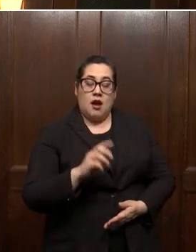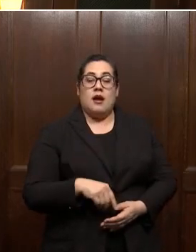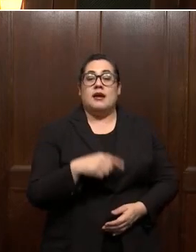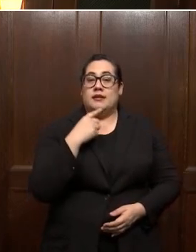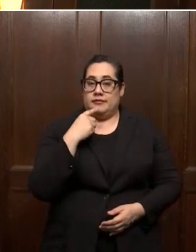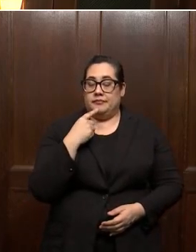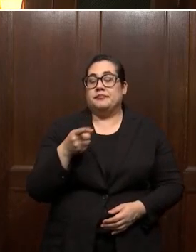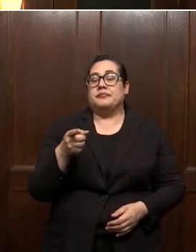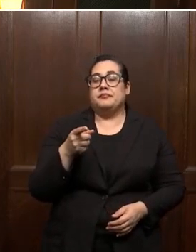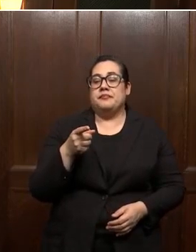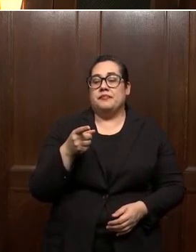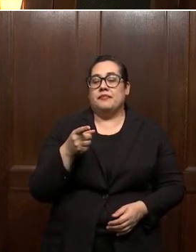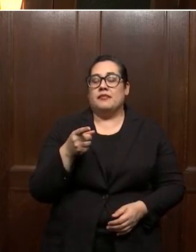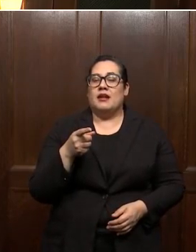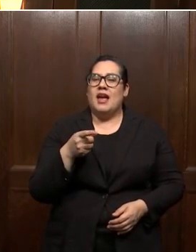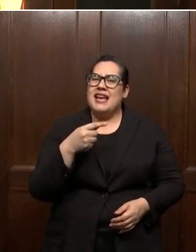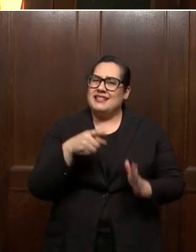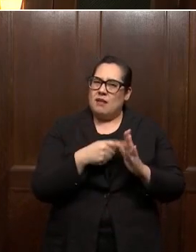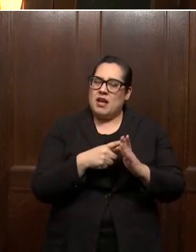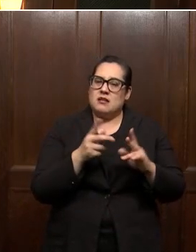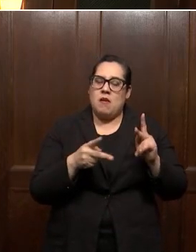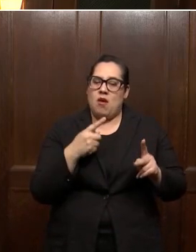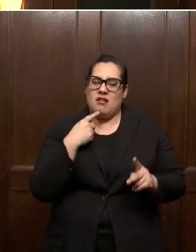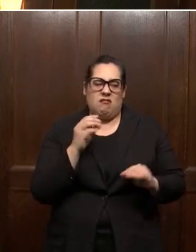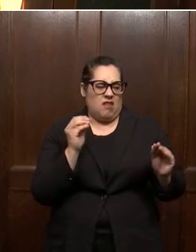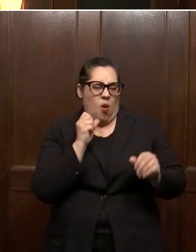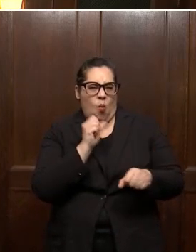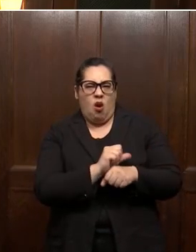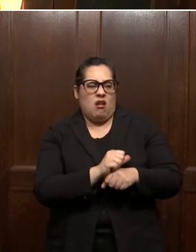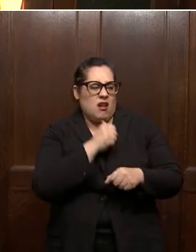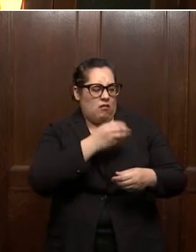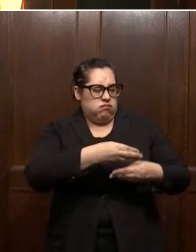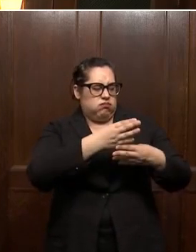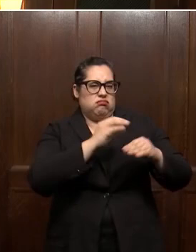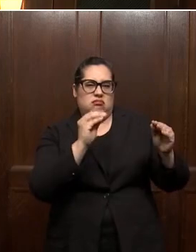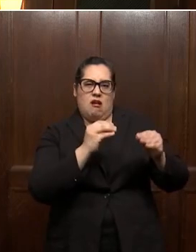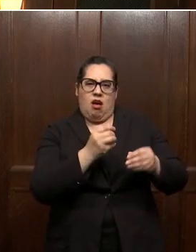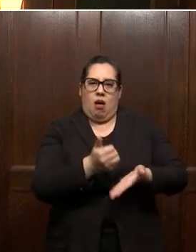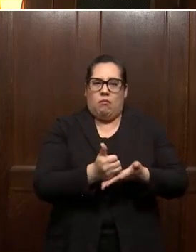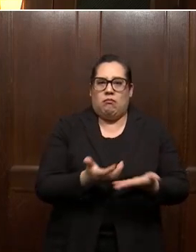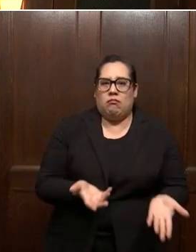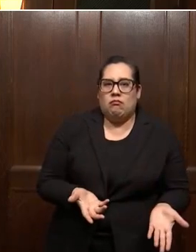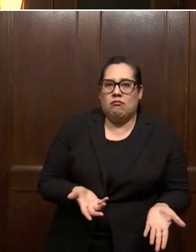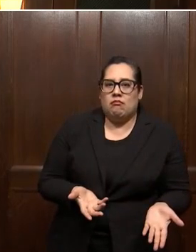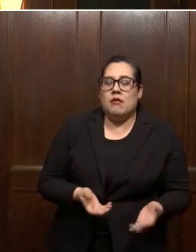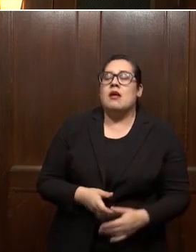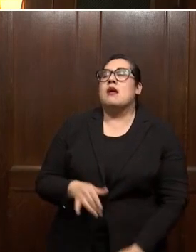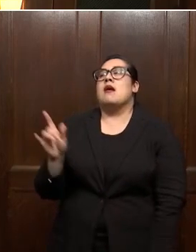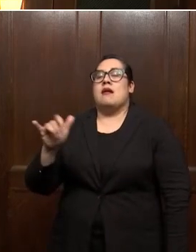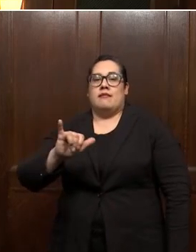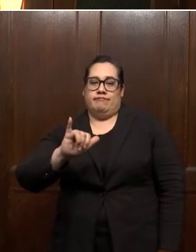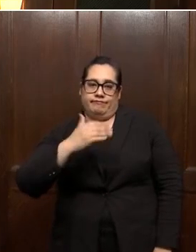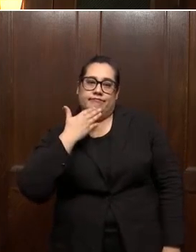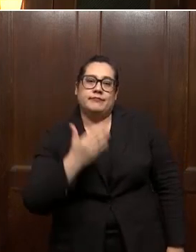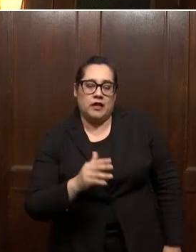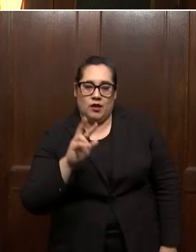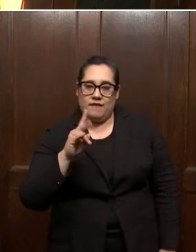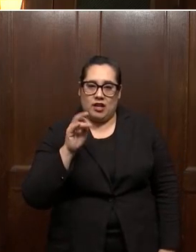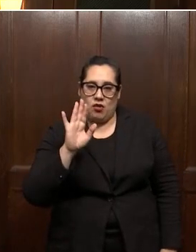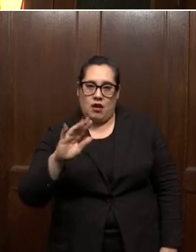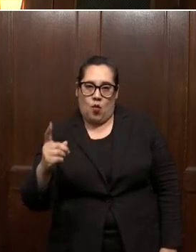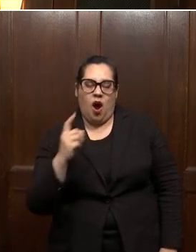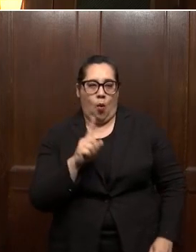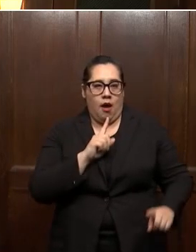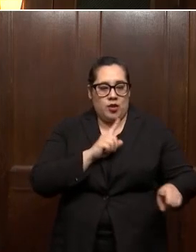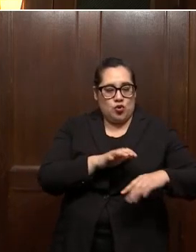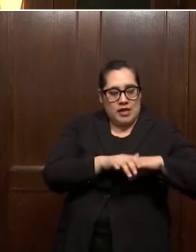that you have supplied, sometimes the people tell me that it's not working, it's not helping. A veces no les ayuda. So thank you, Victor, for the question.